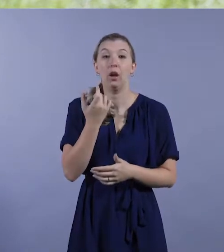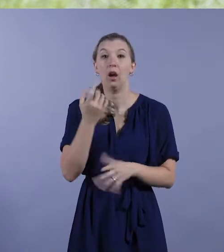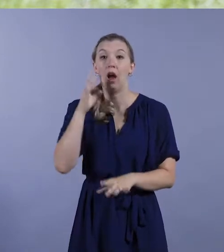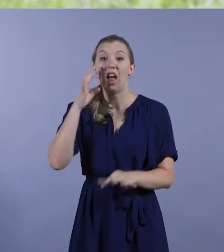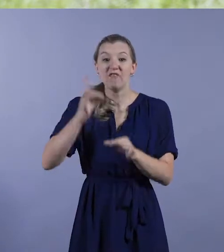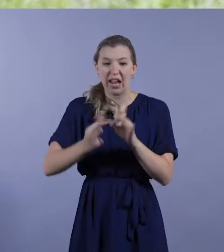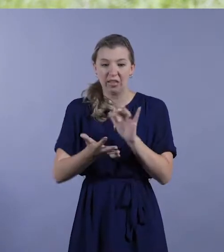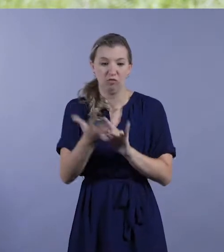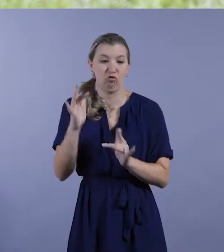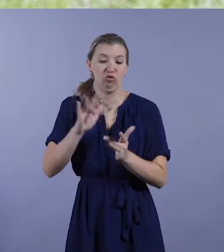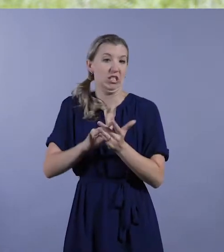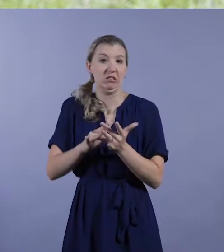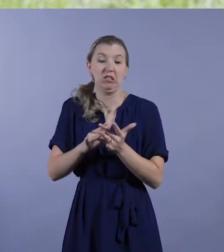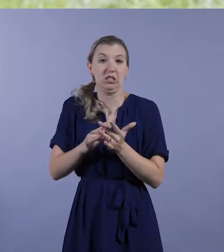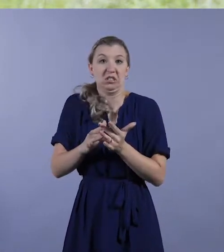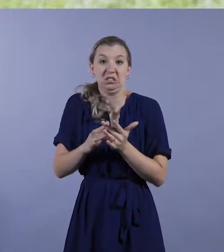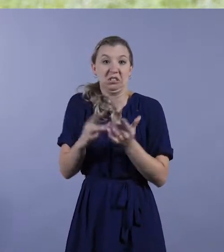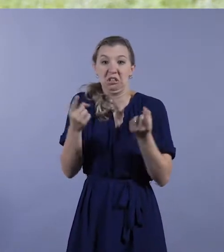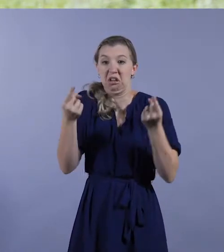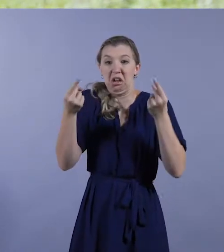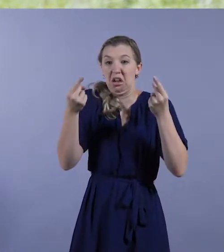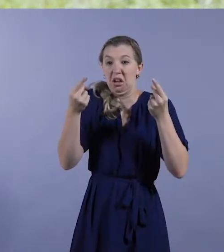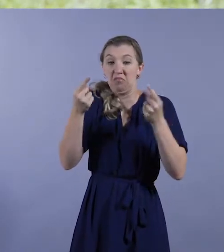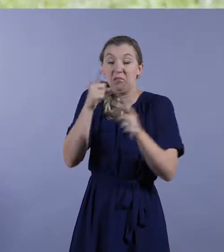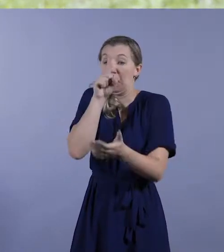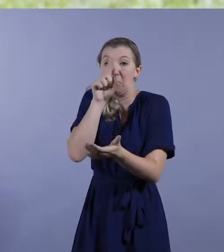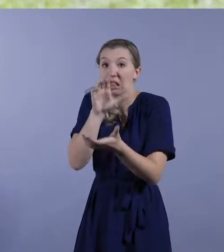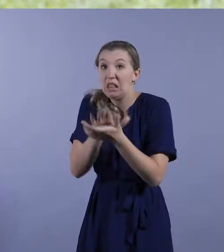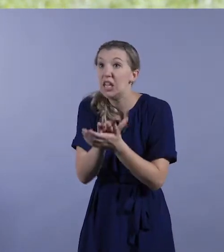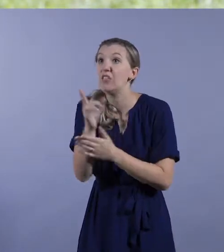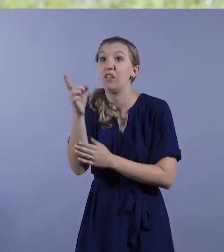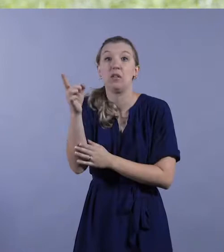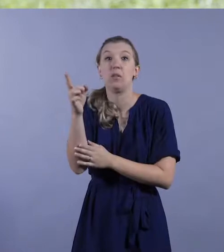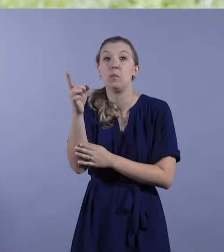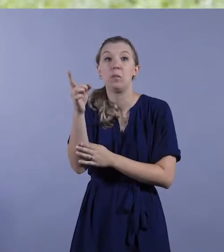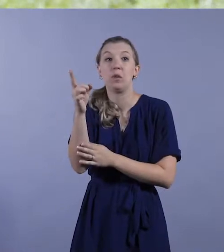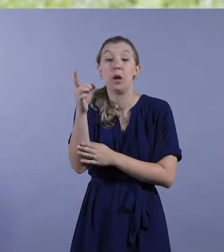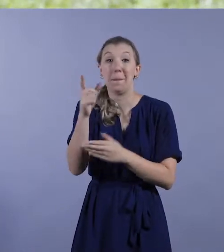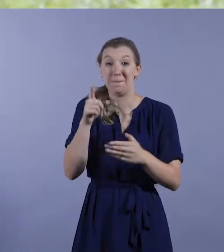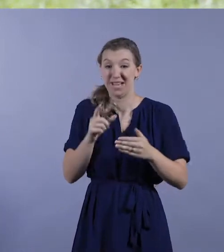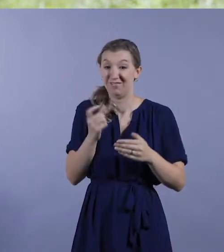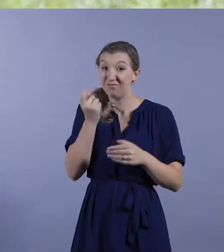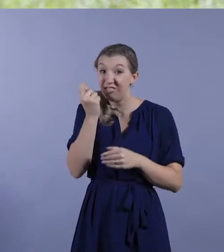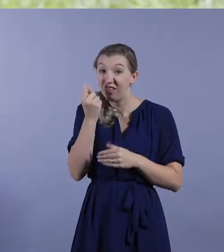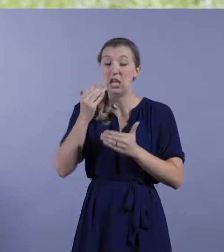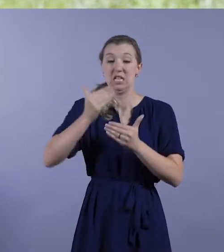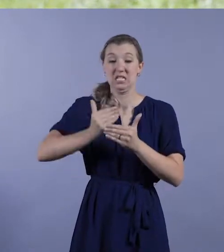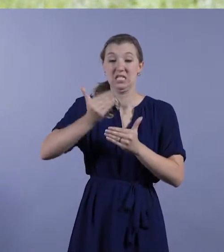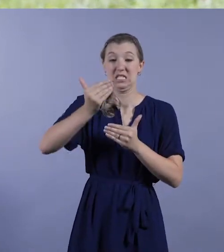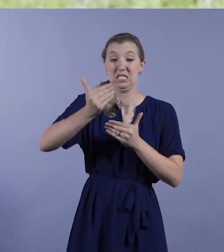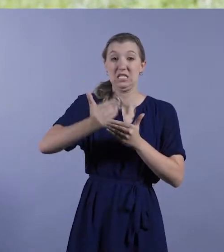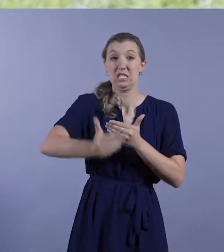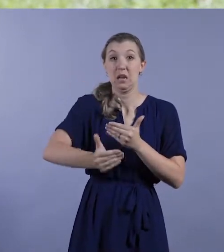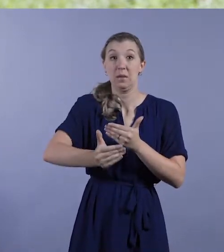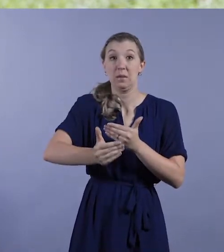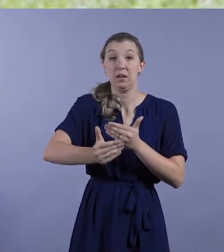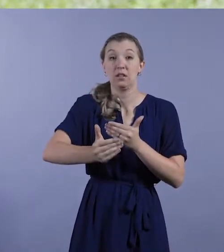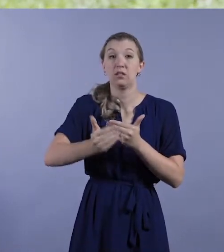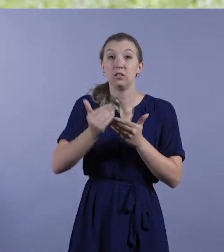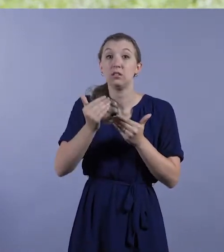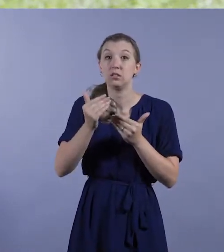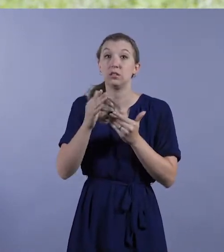faith in Jesus. They believed upon him. But this step, it means